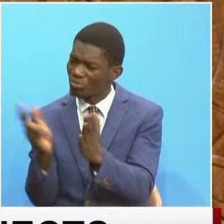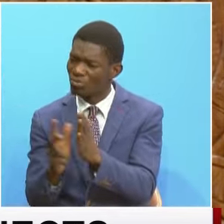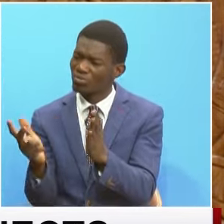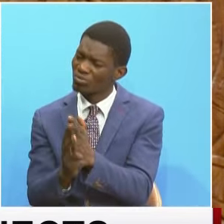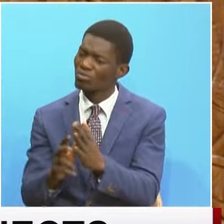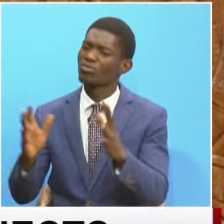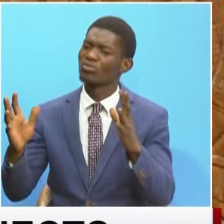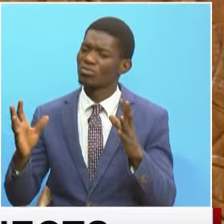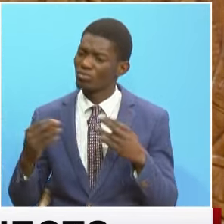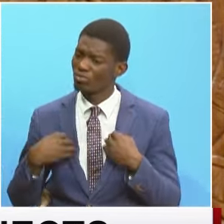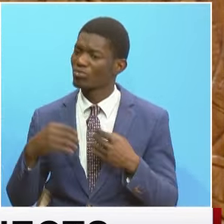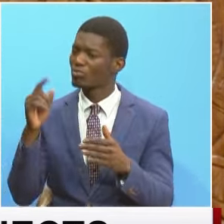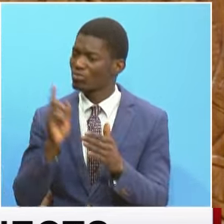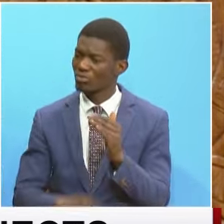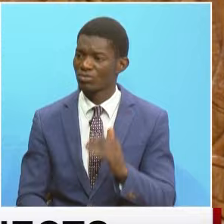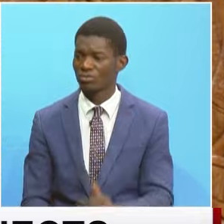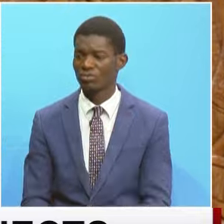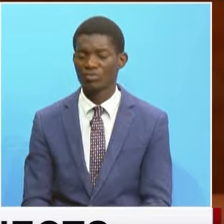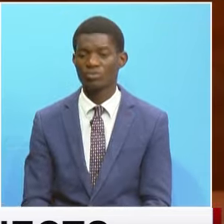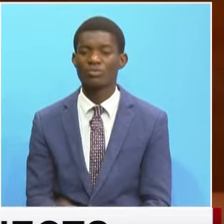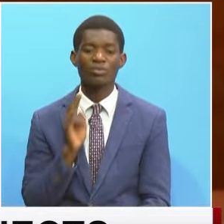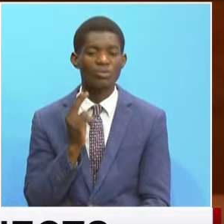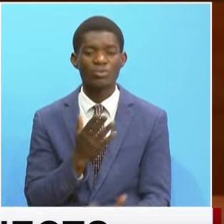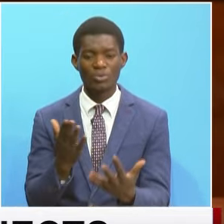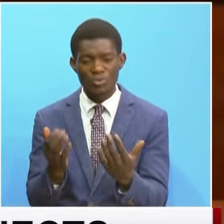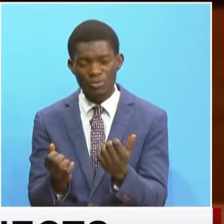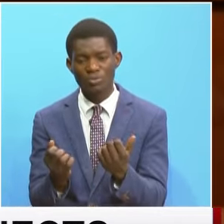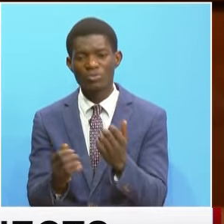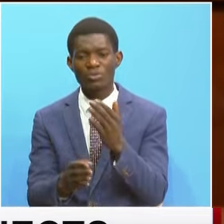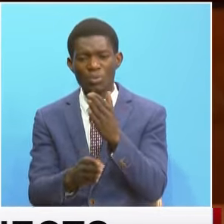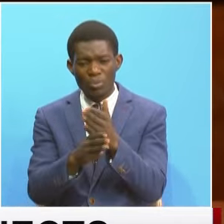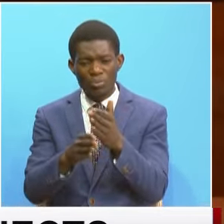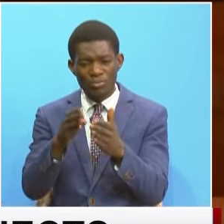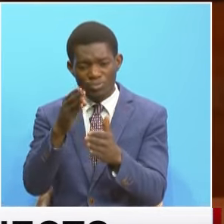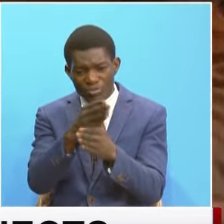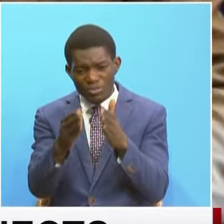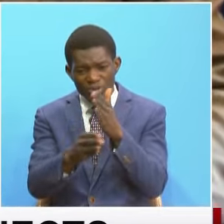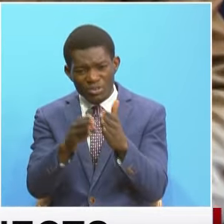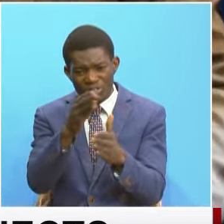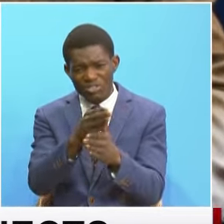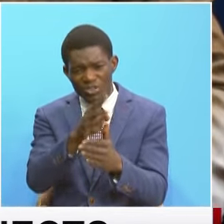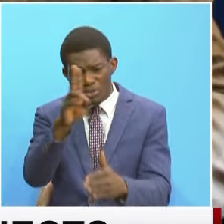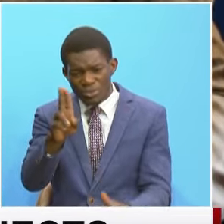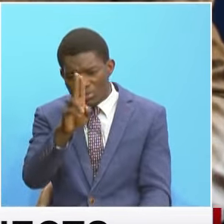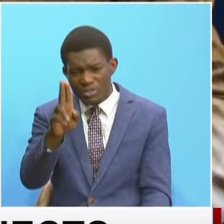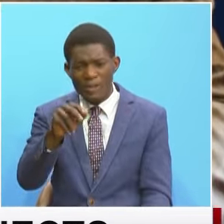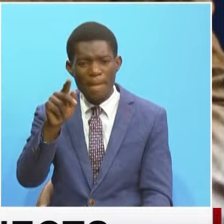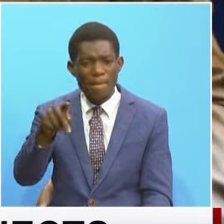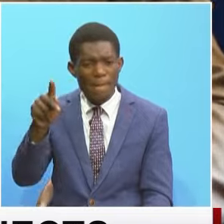worship to undertake projects using PPP partnership for construction of a business